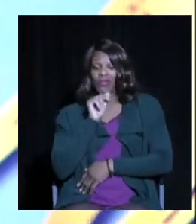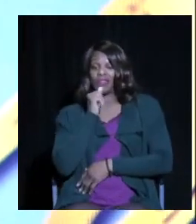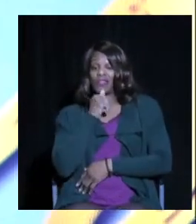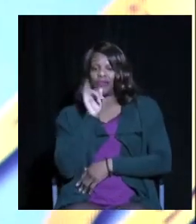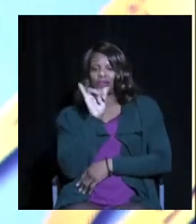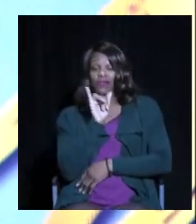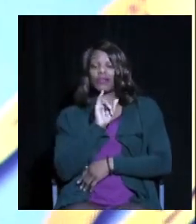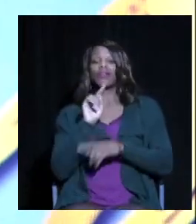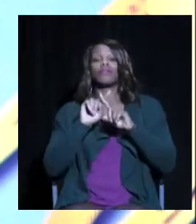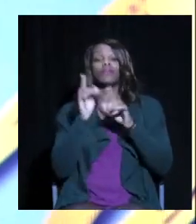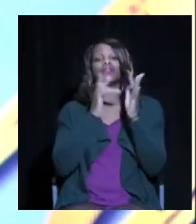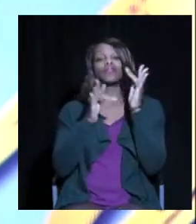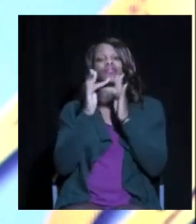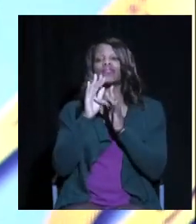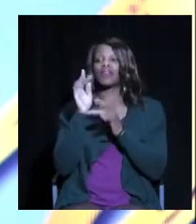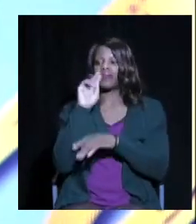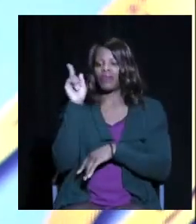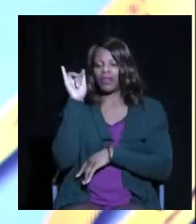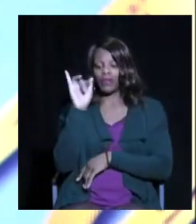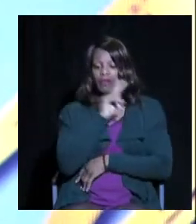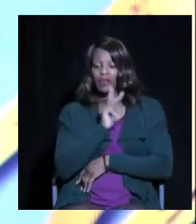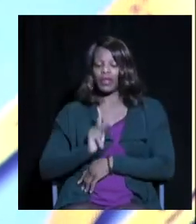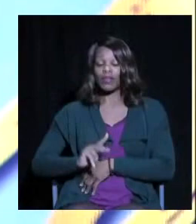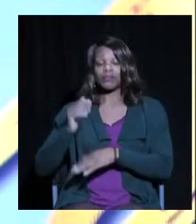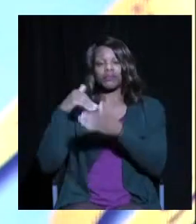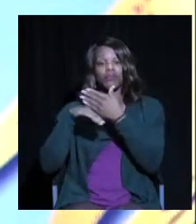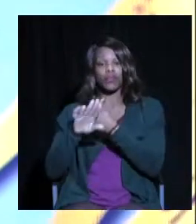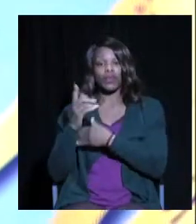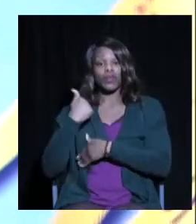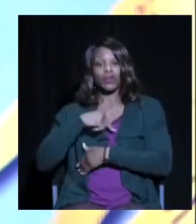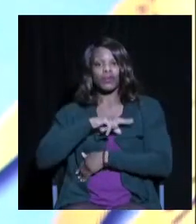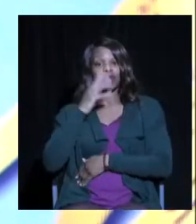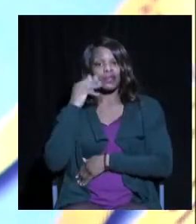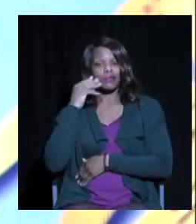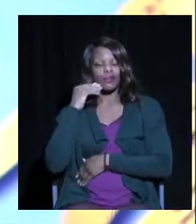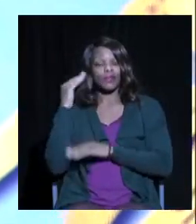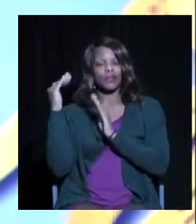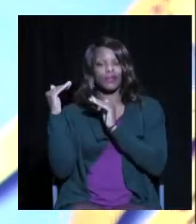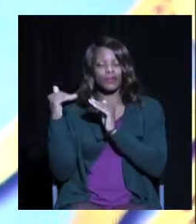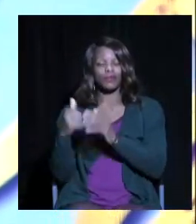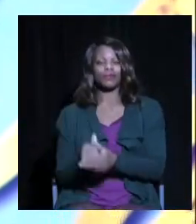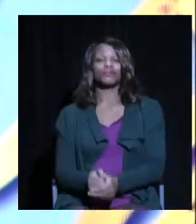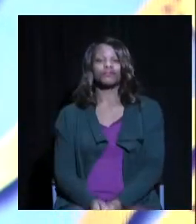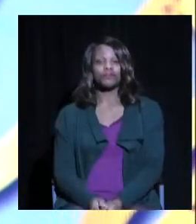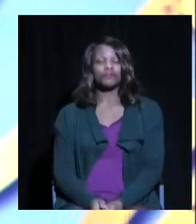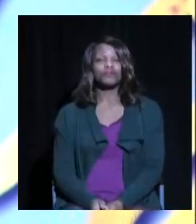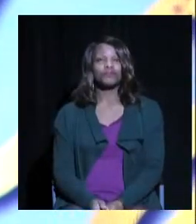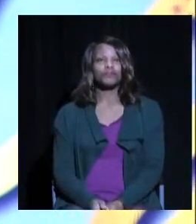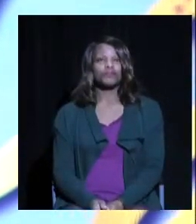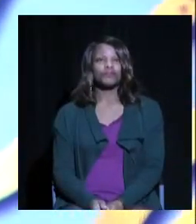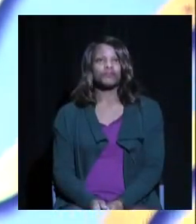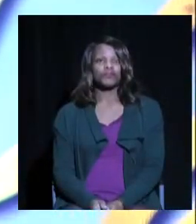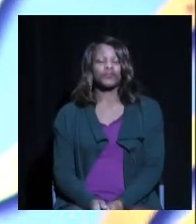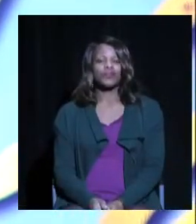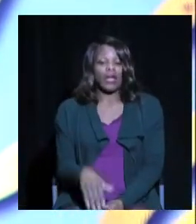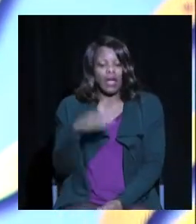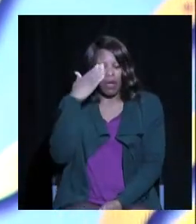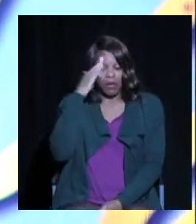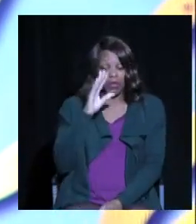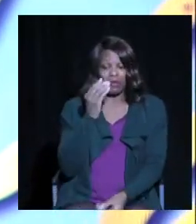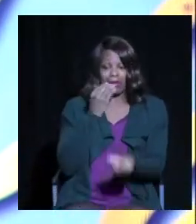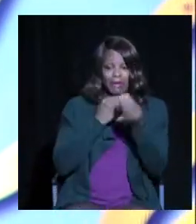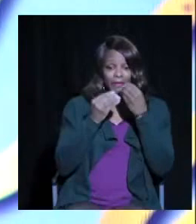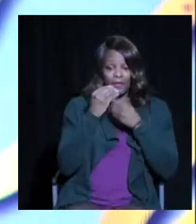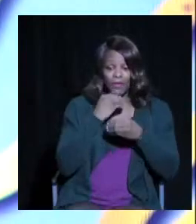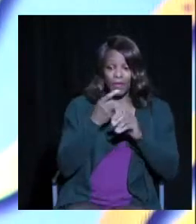Jesus, the forever king, was born, and that means we can have hope. And so I don't know where my next meal is